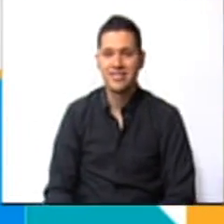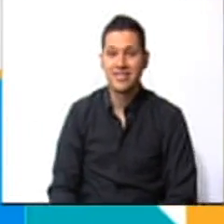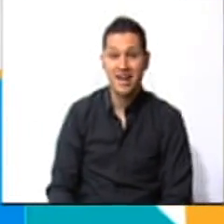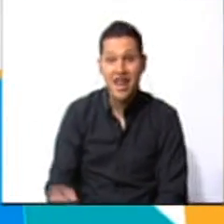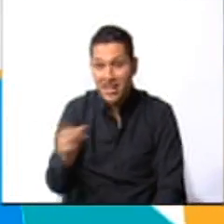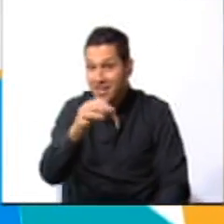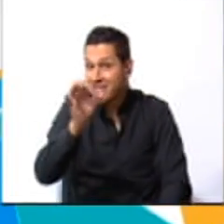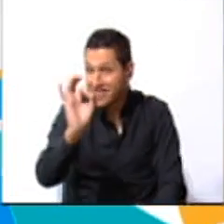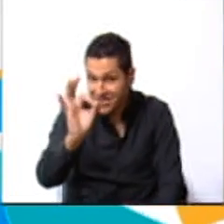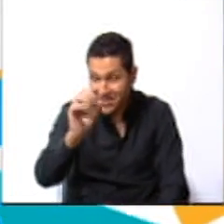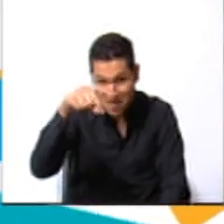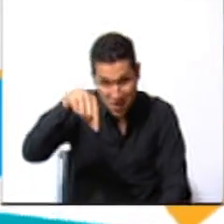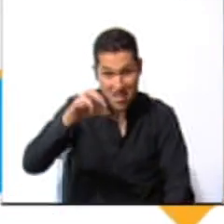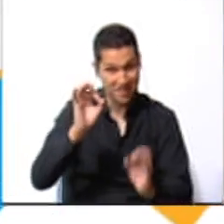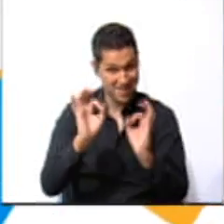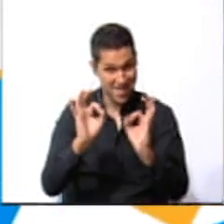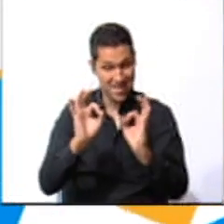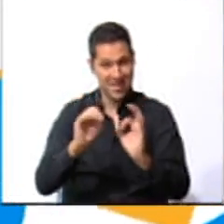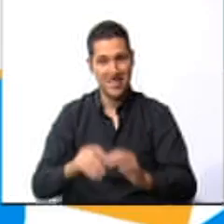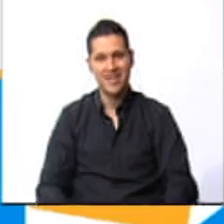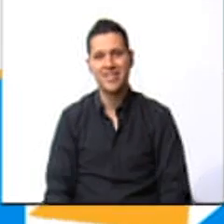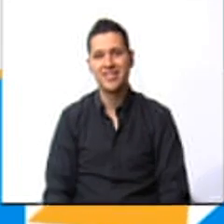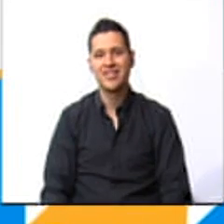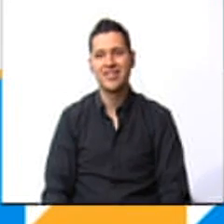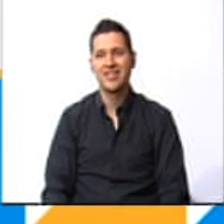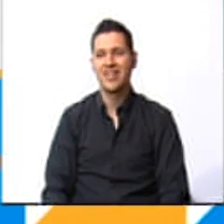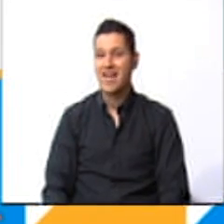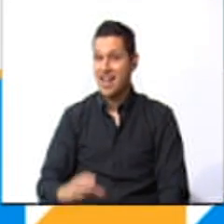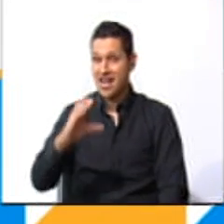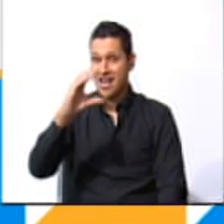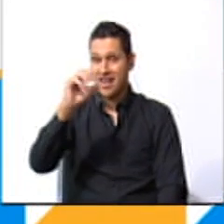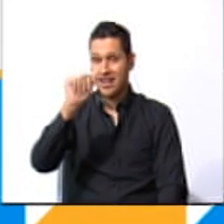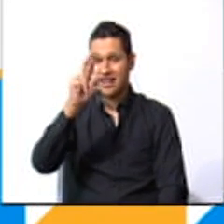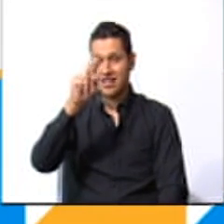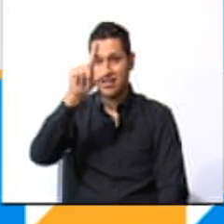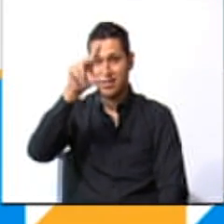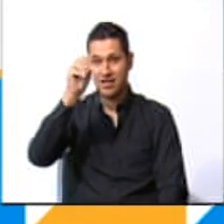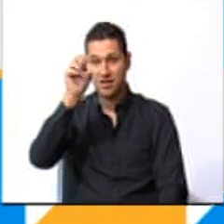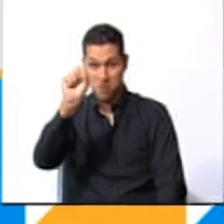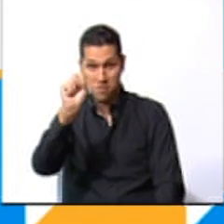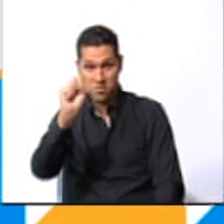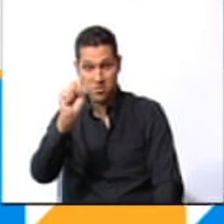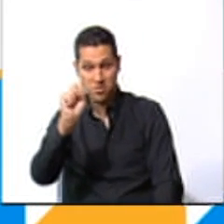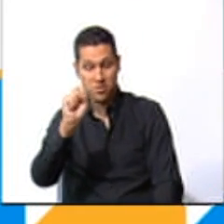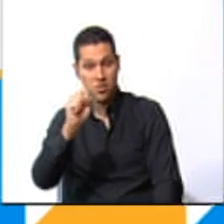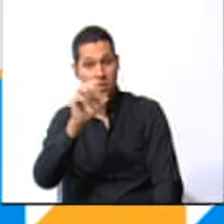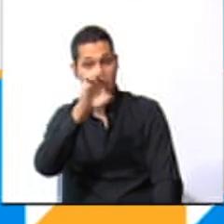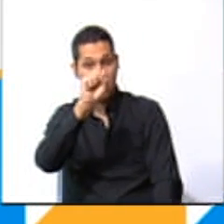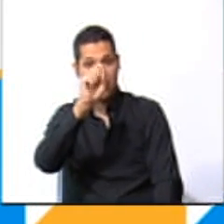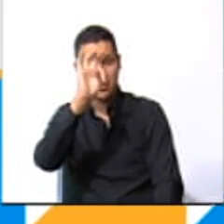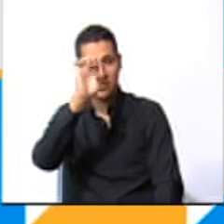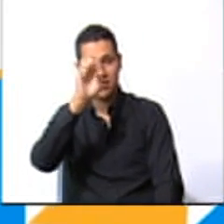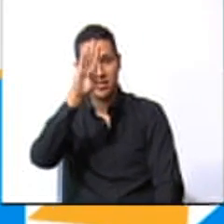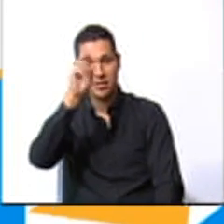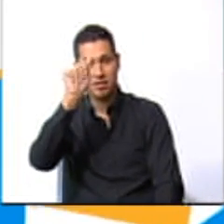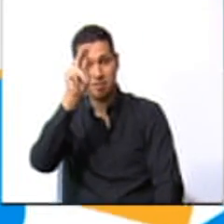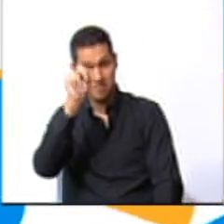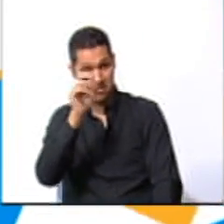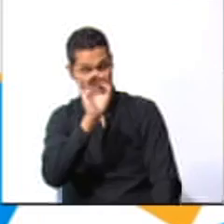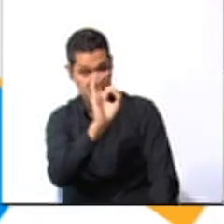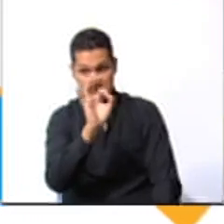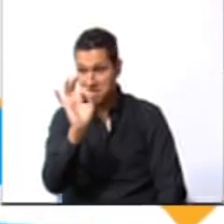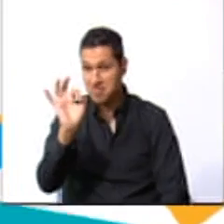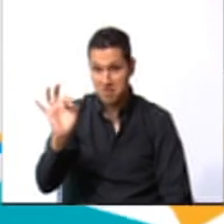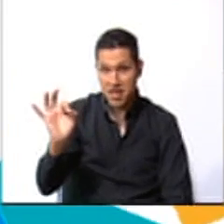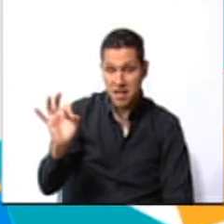How are you today? Carlos, Esteban, Sofía,